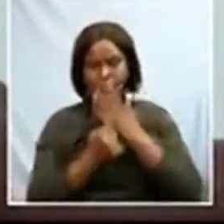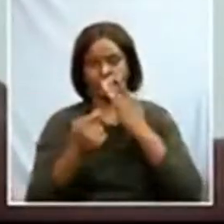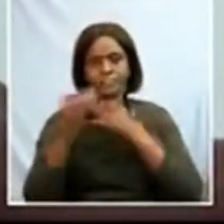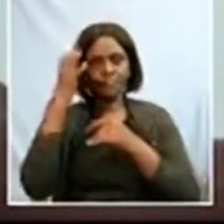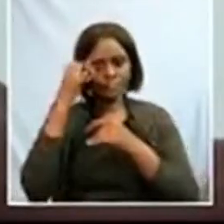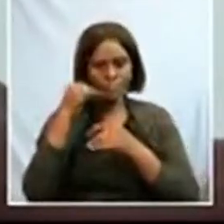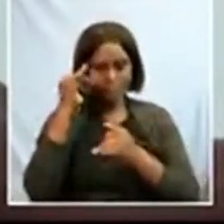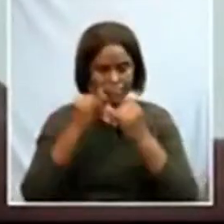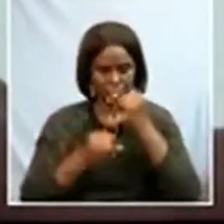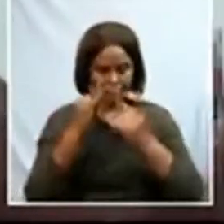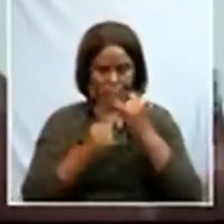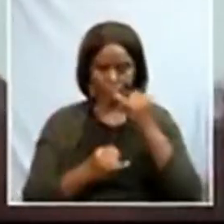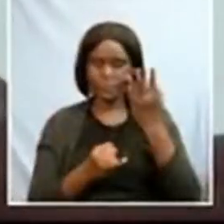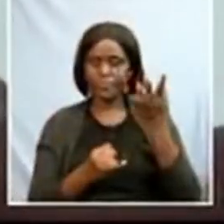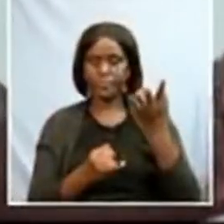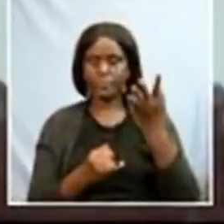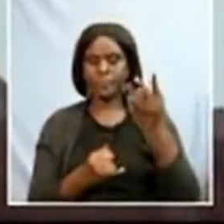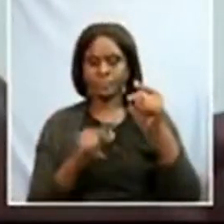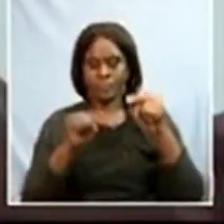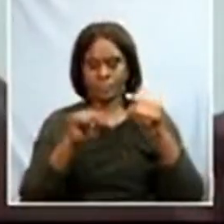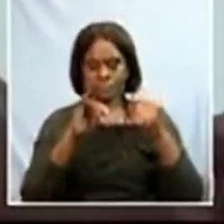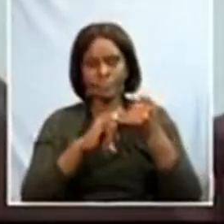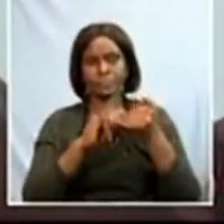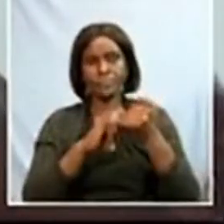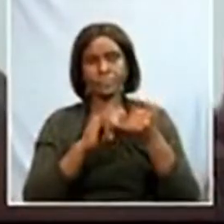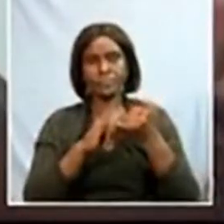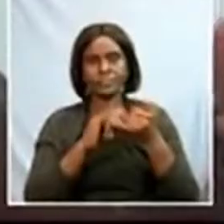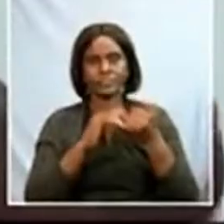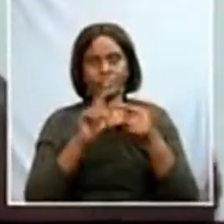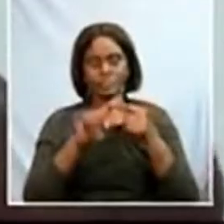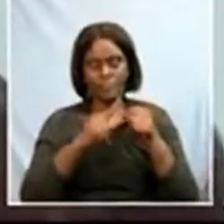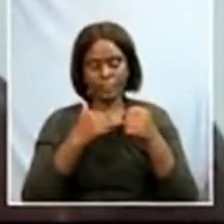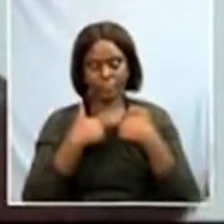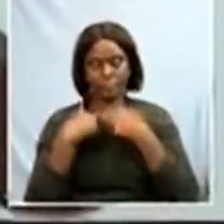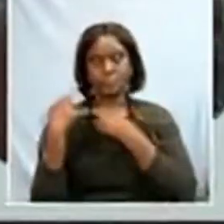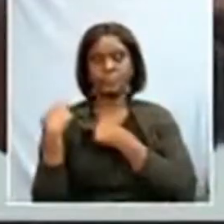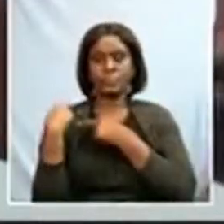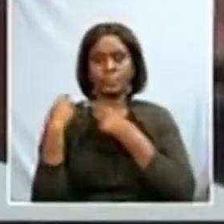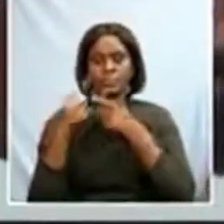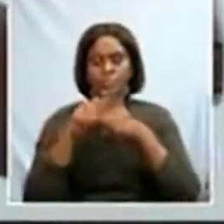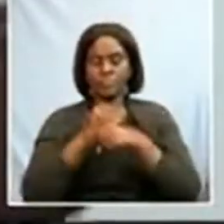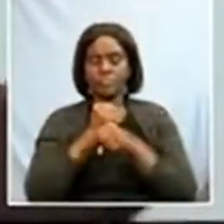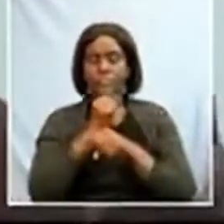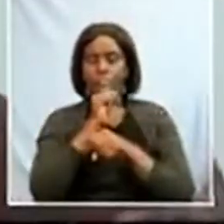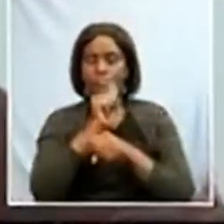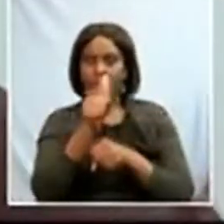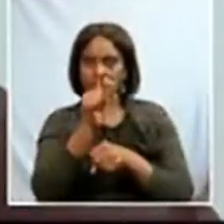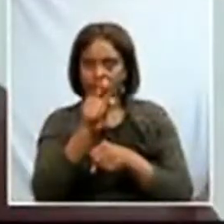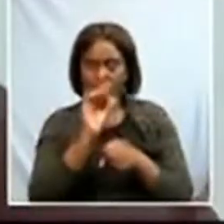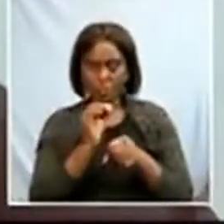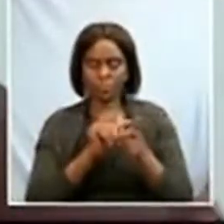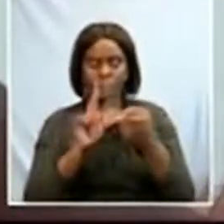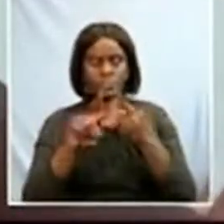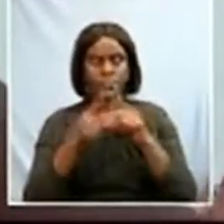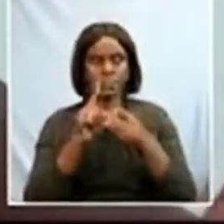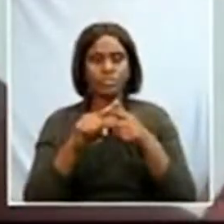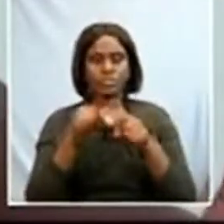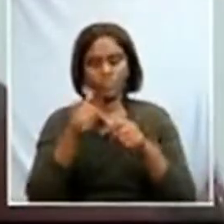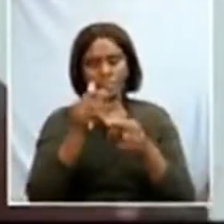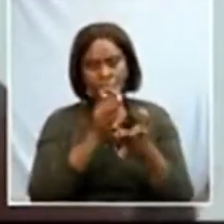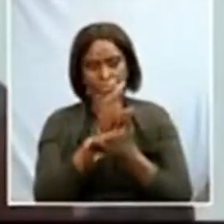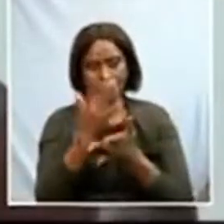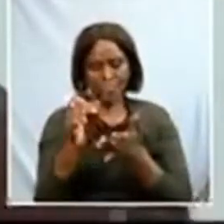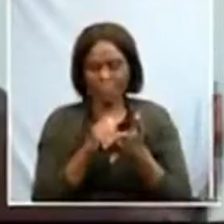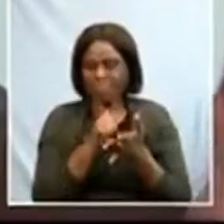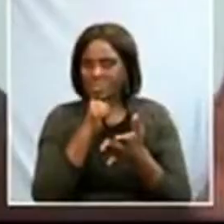office may come to an end this September, but we have a duty to ensure that you, our colleagues, do the right thing.